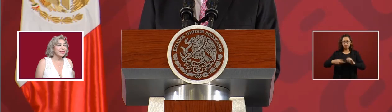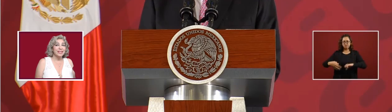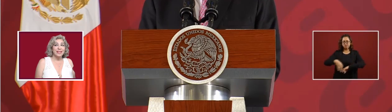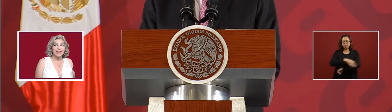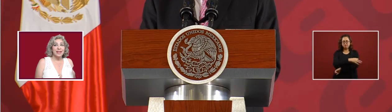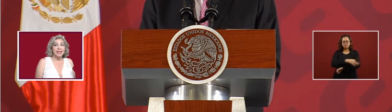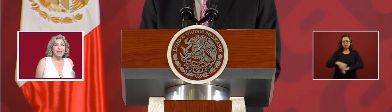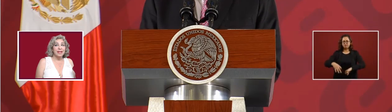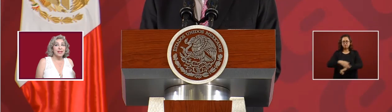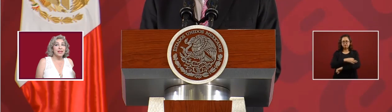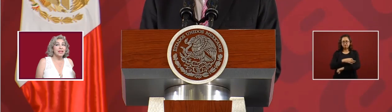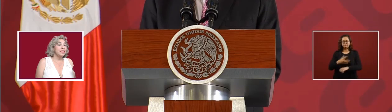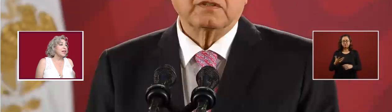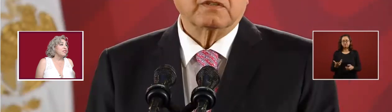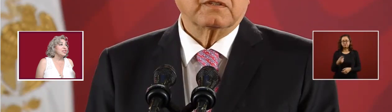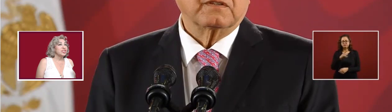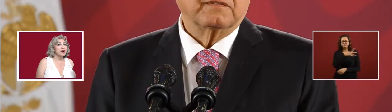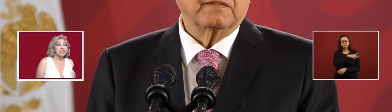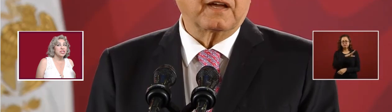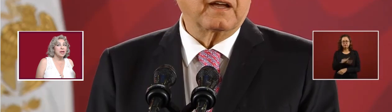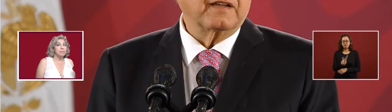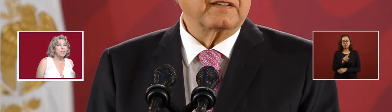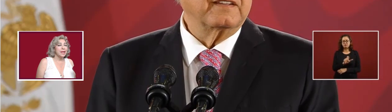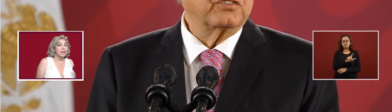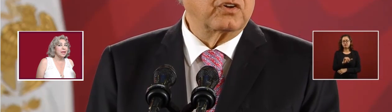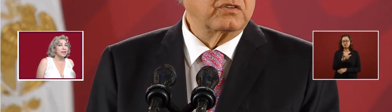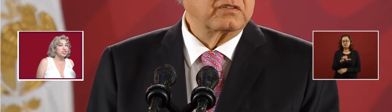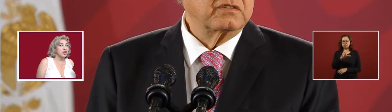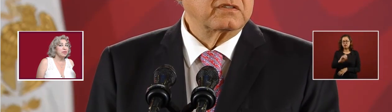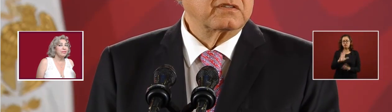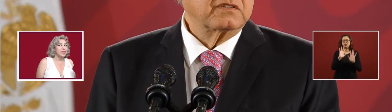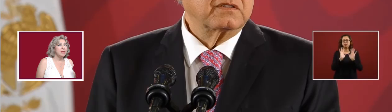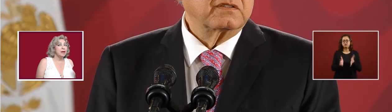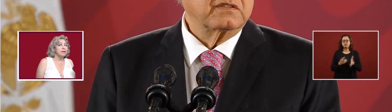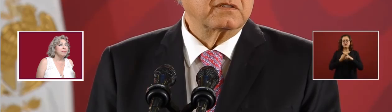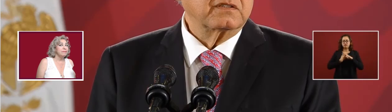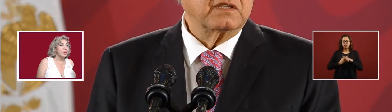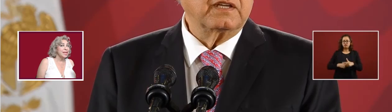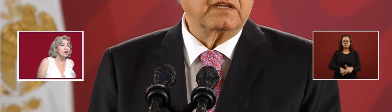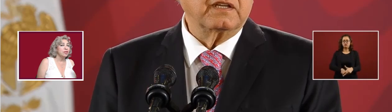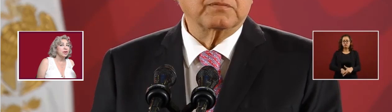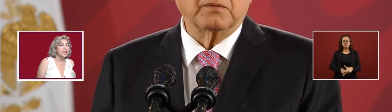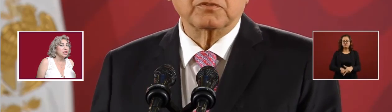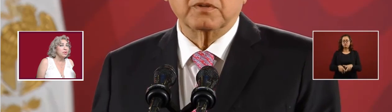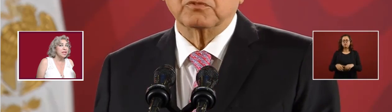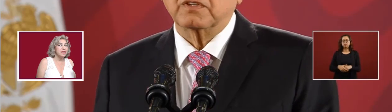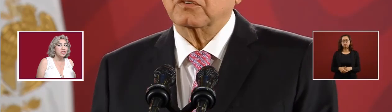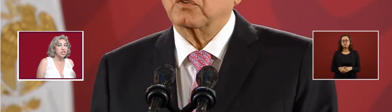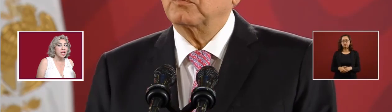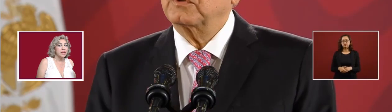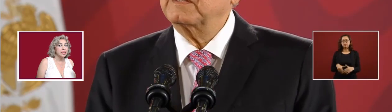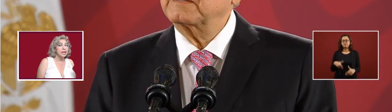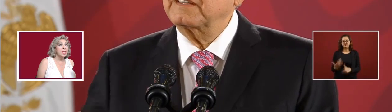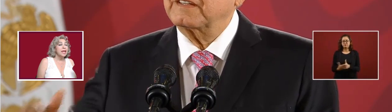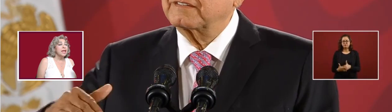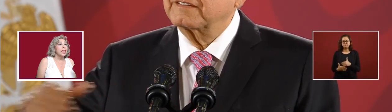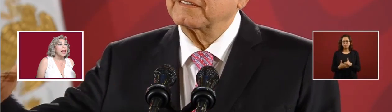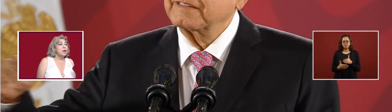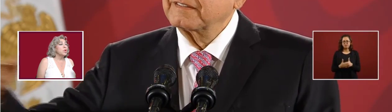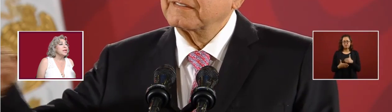that are in charge by a general but Vallejo has already initiated